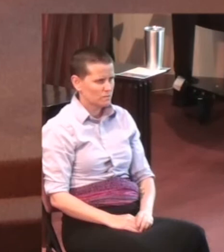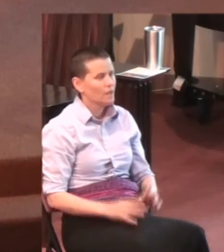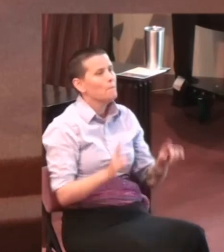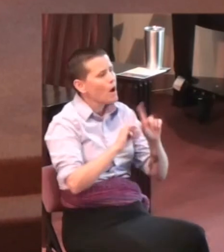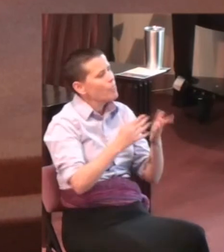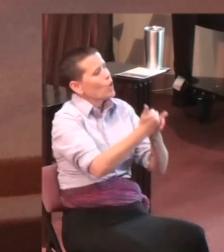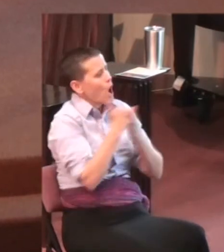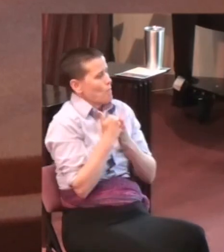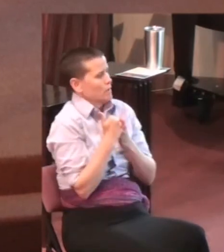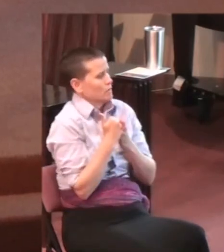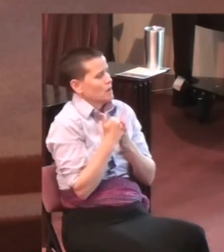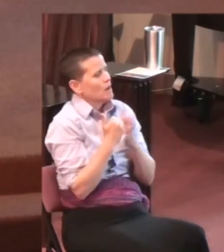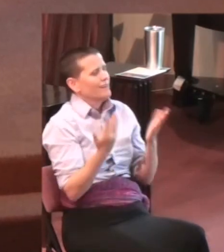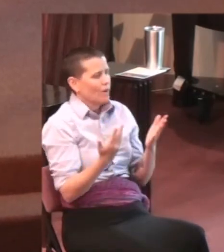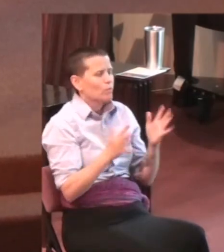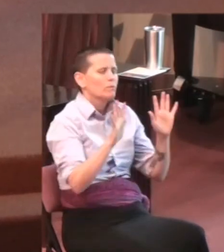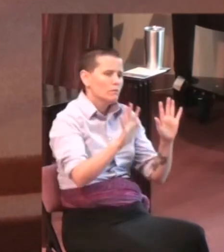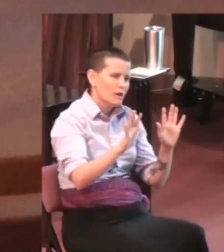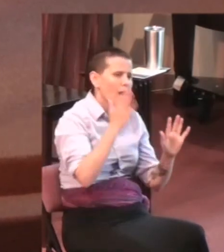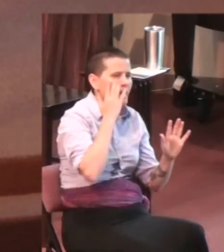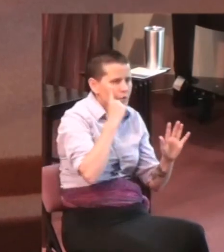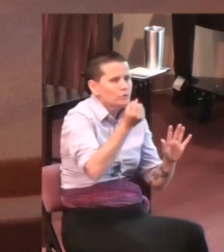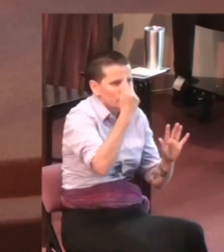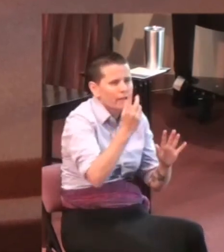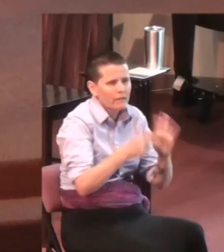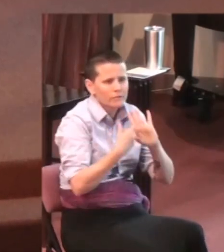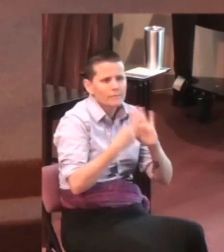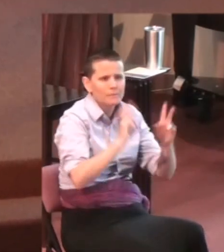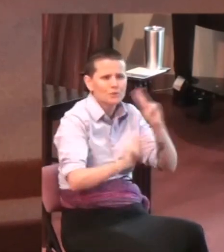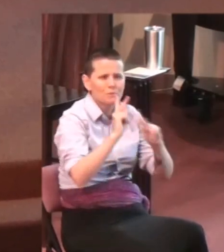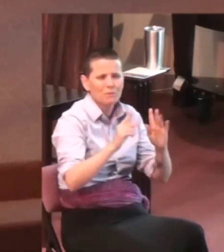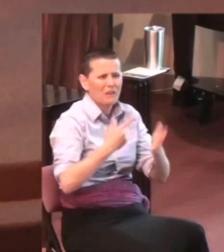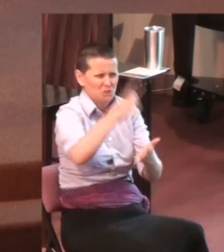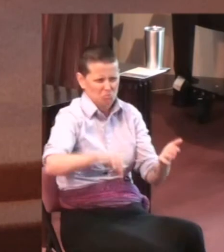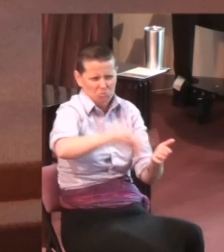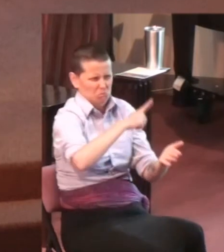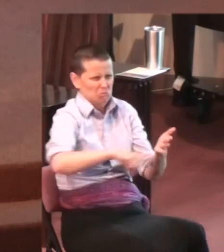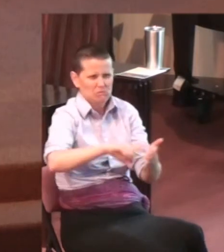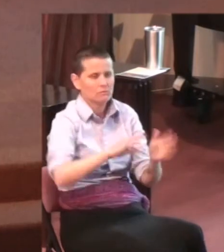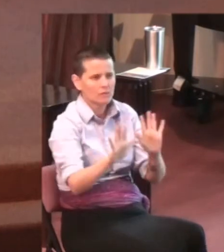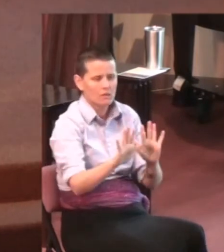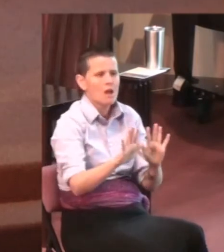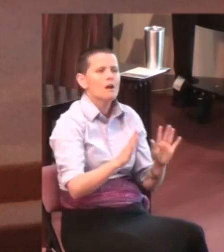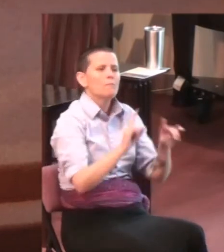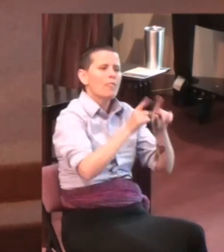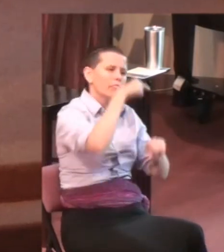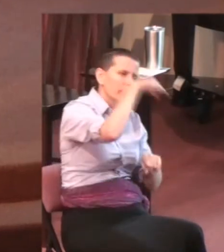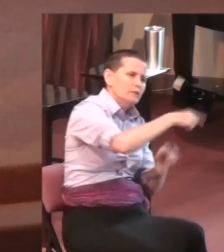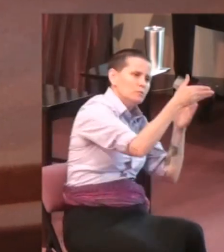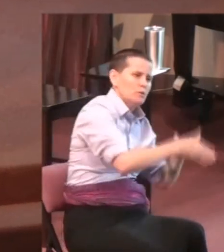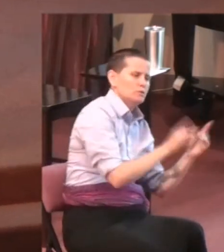judgmental, but I'm talking in the context of love. You see, we can easily be judgmental and